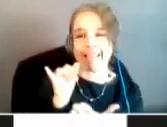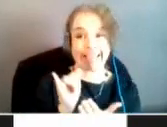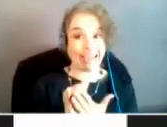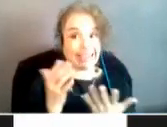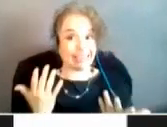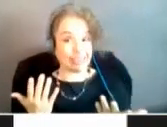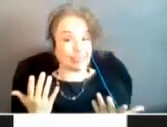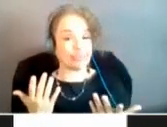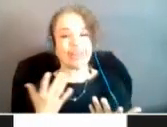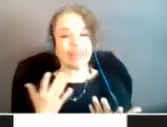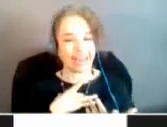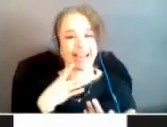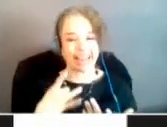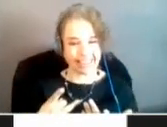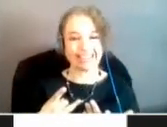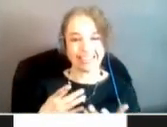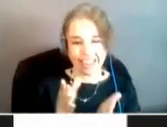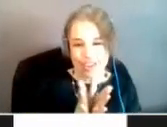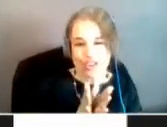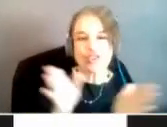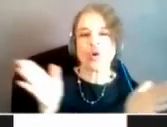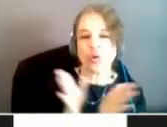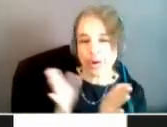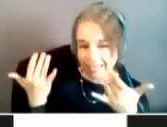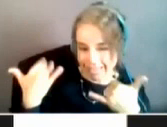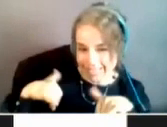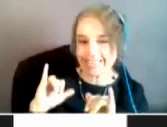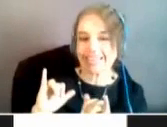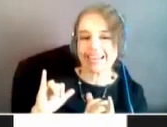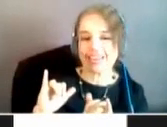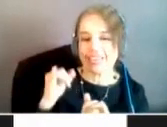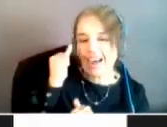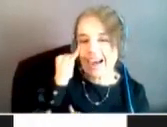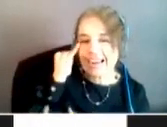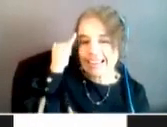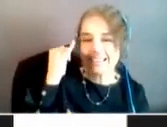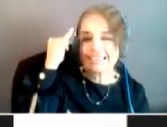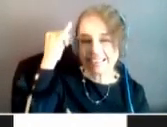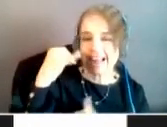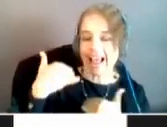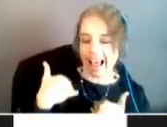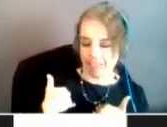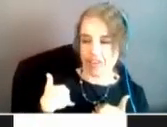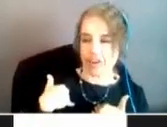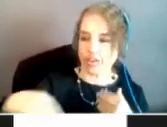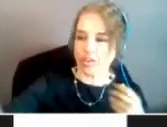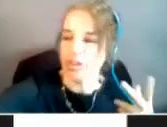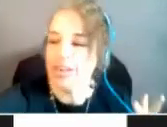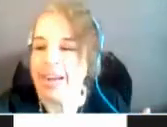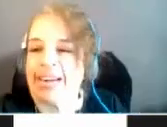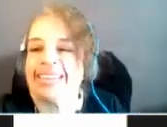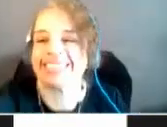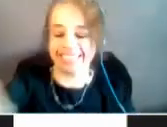know, I like intergenerational, but I still like the idea of actually acknowledging our